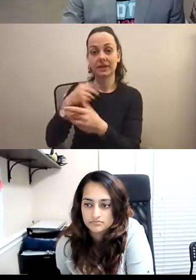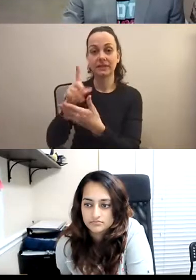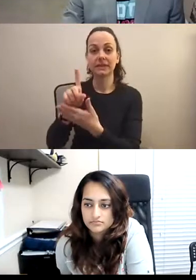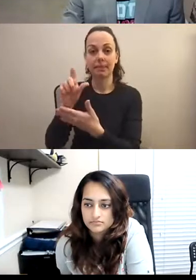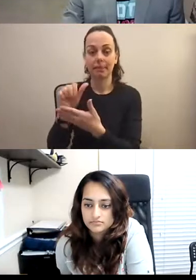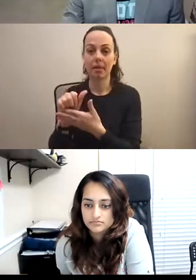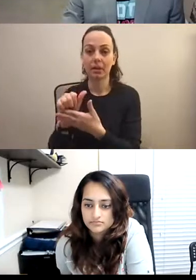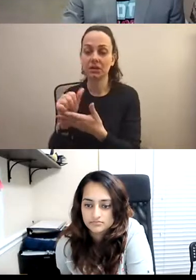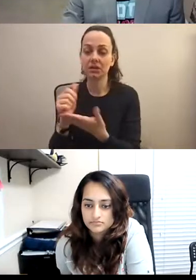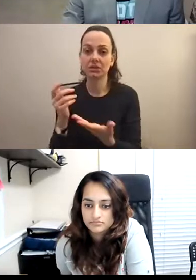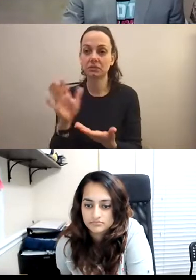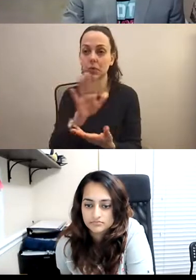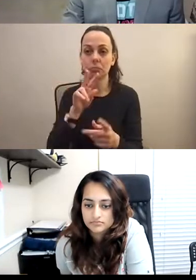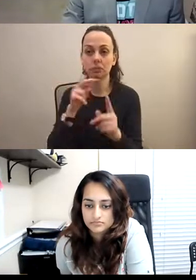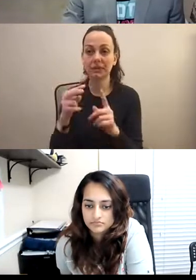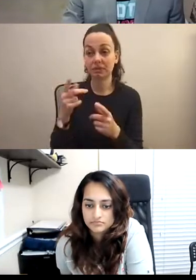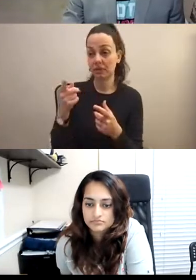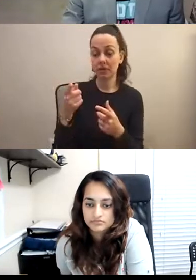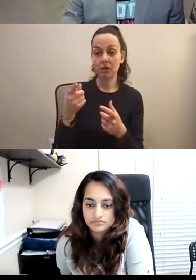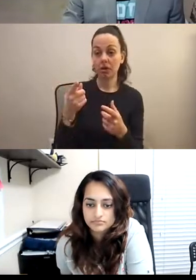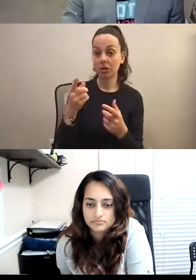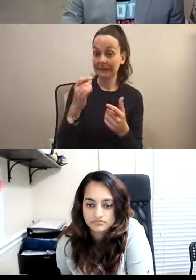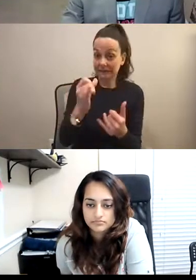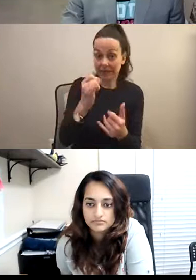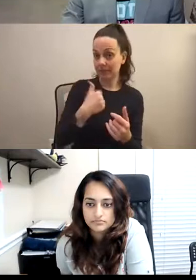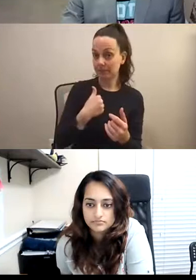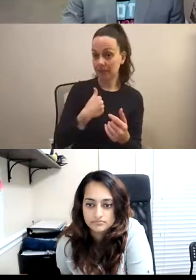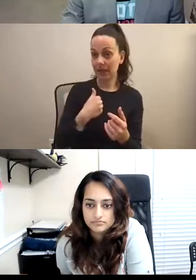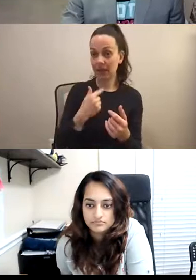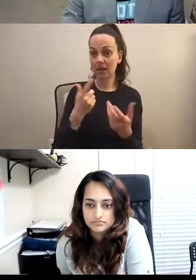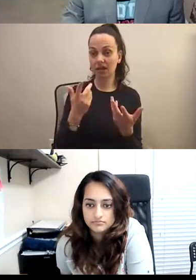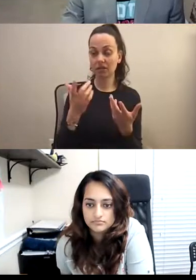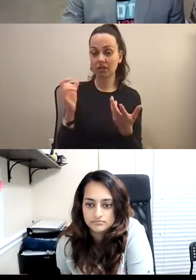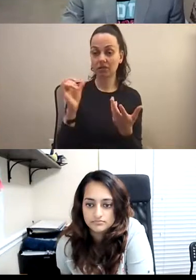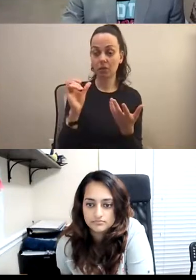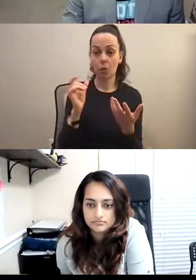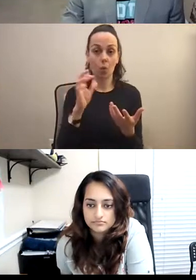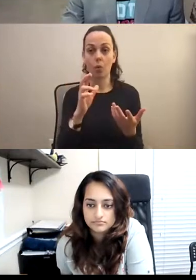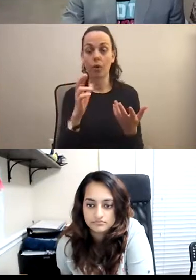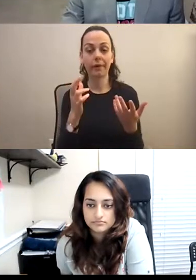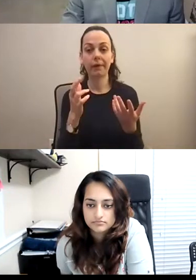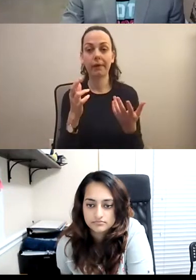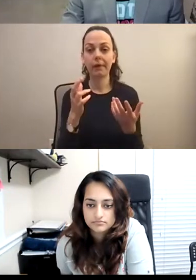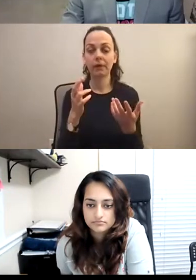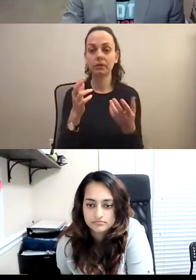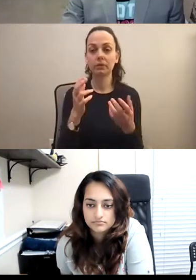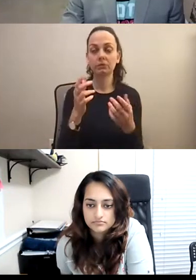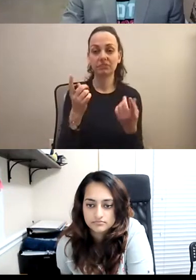disabilities? Are you like me, or were you like me in that sense,